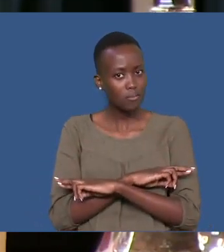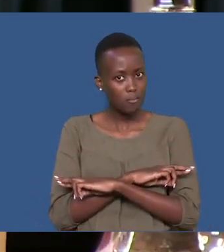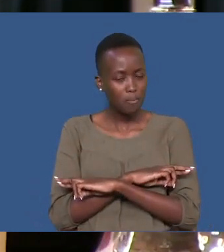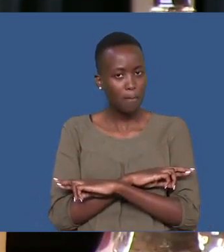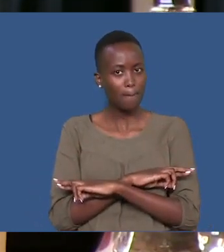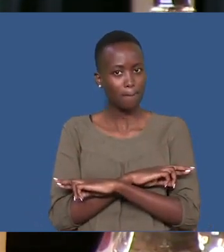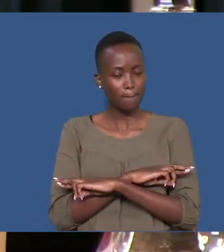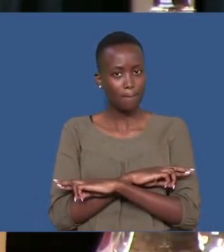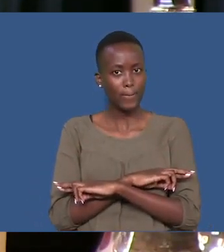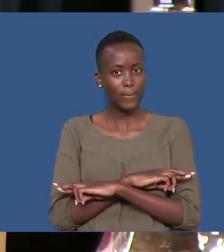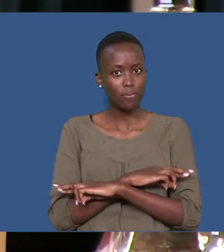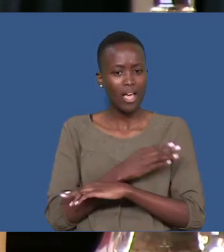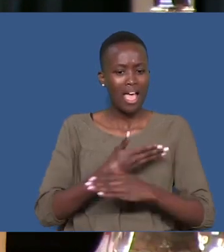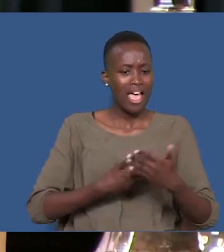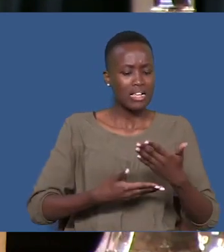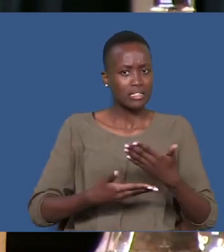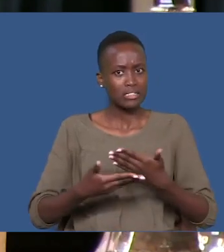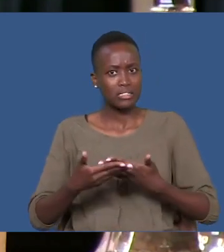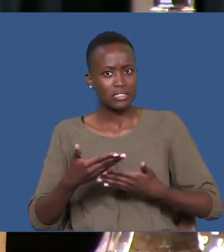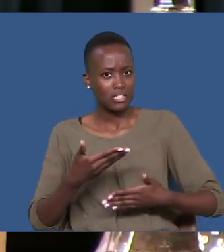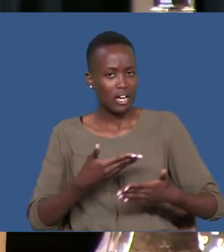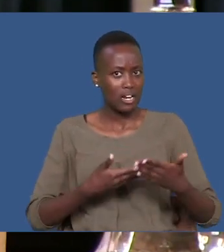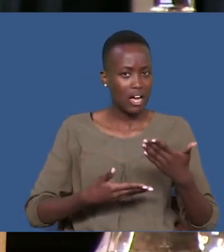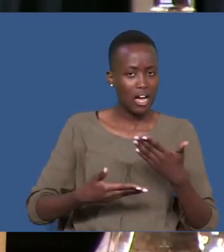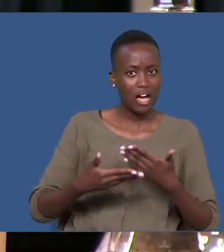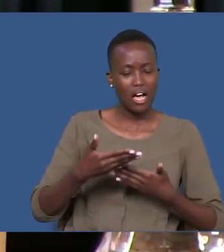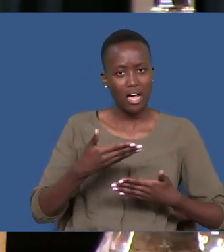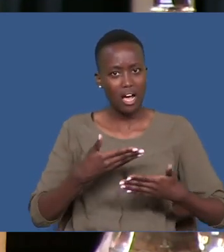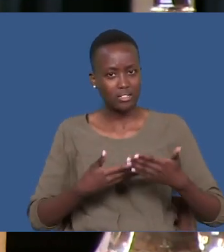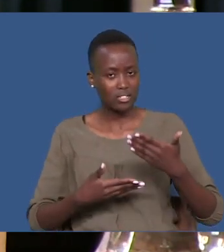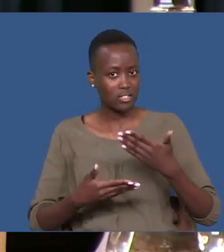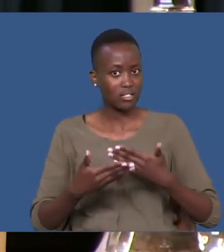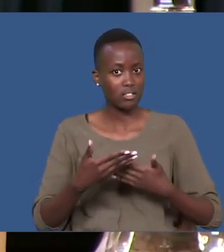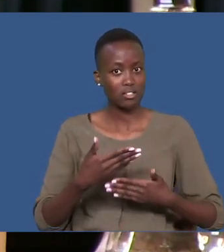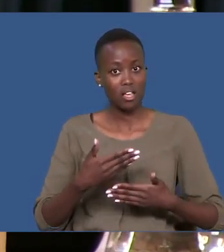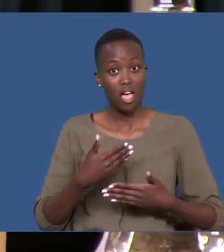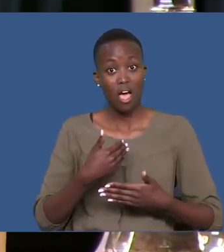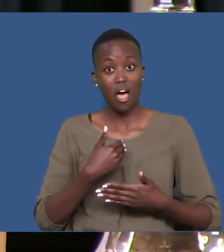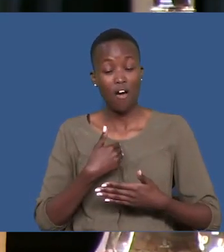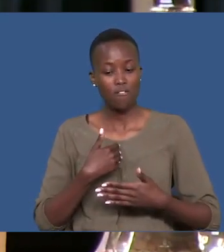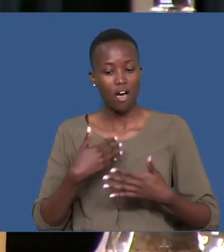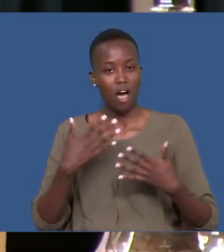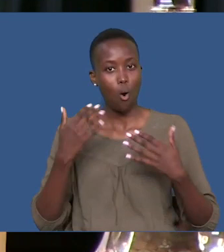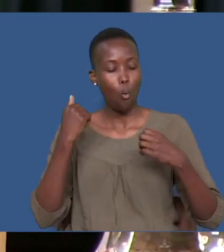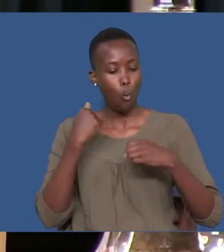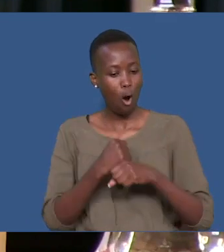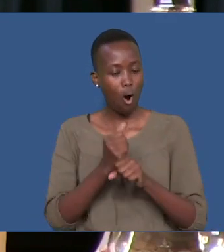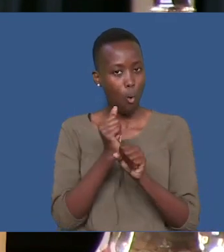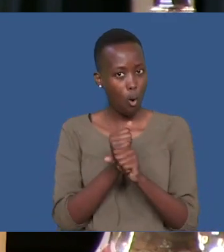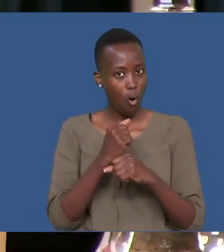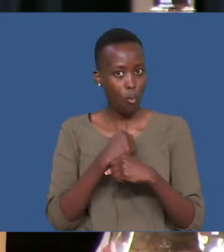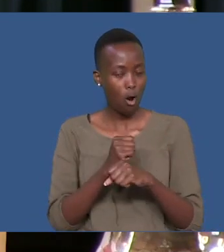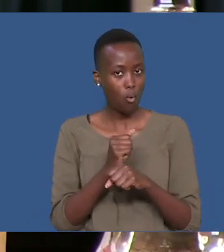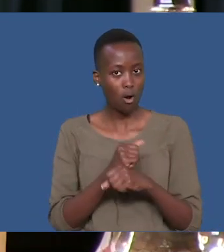of sitting down in the normal conventional way, and they get to have their hands dirty. Like one of the